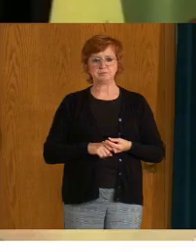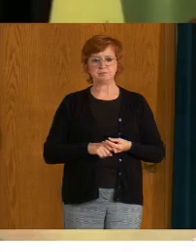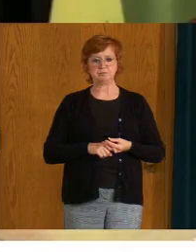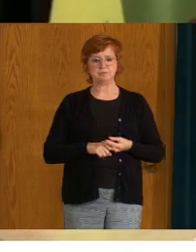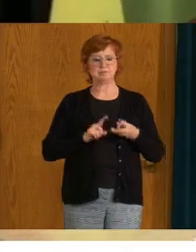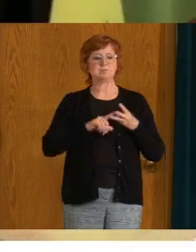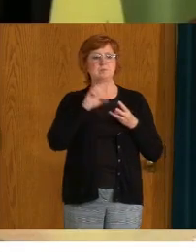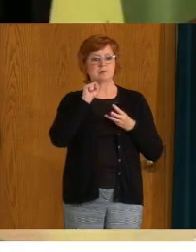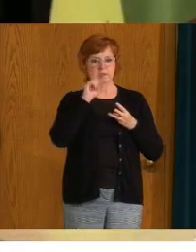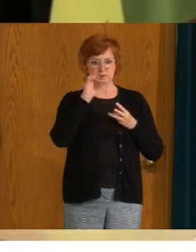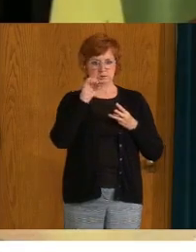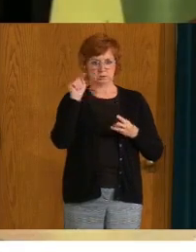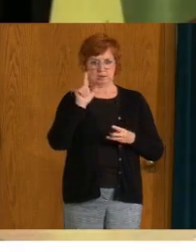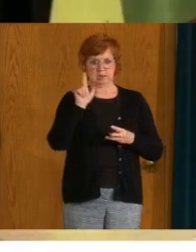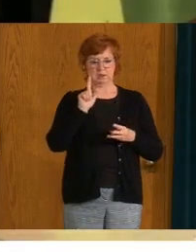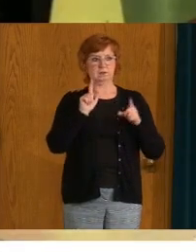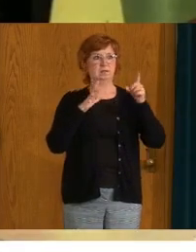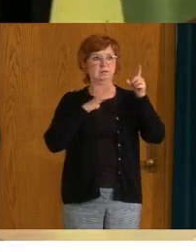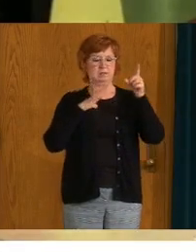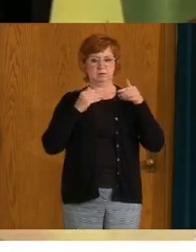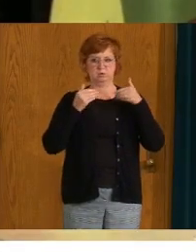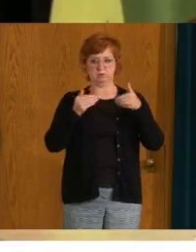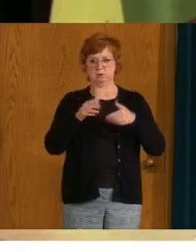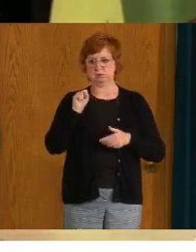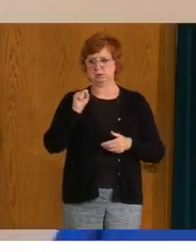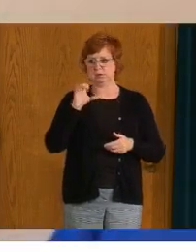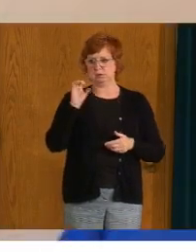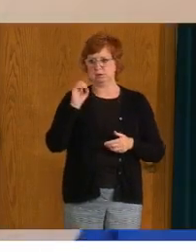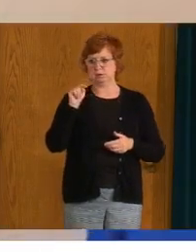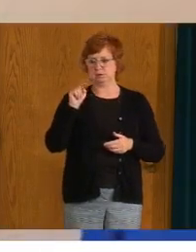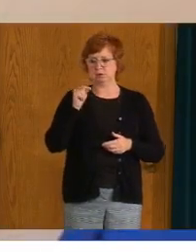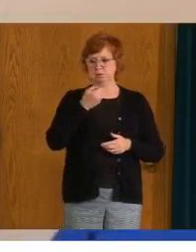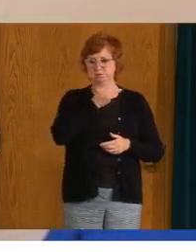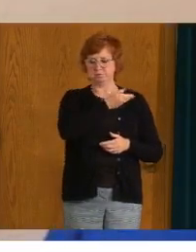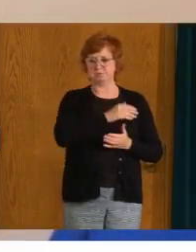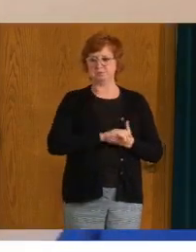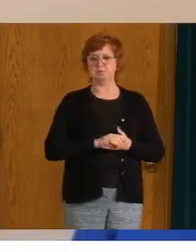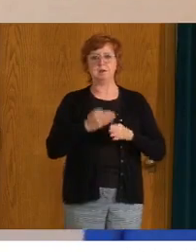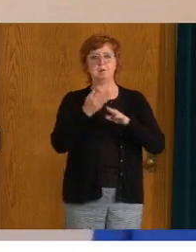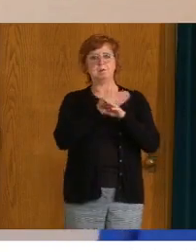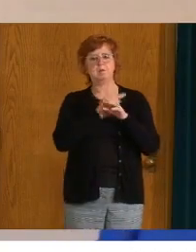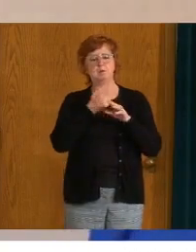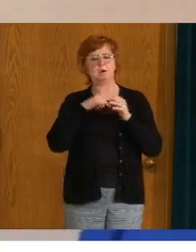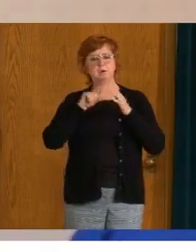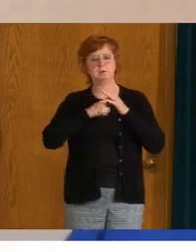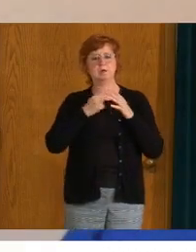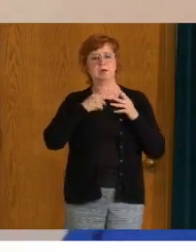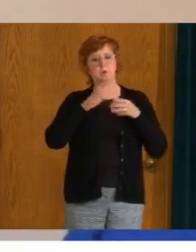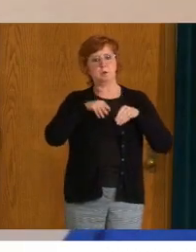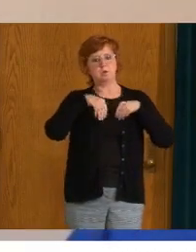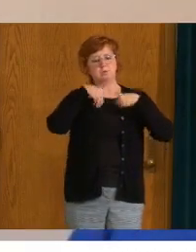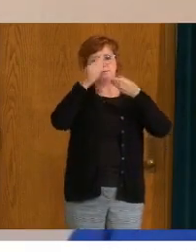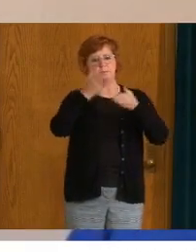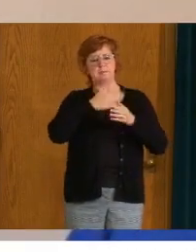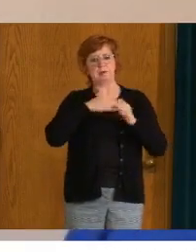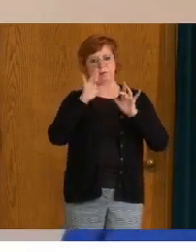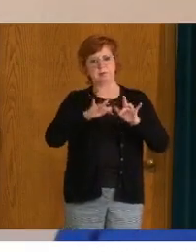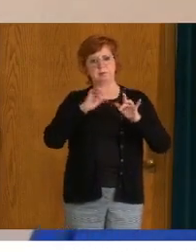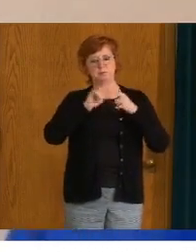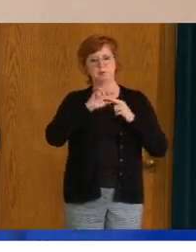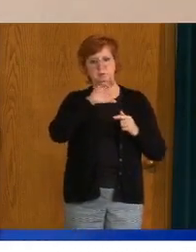I have some, Premier. Yeah. Sorry, yeah, go ahead, Scott. Sure. So before I begin, I'd like to offer my condolences to the family and friends of